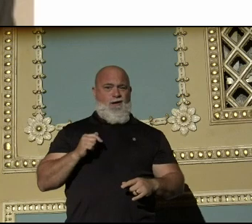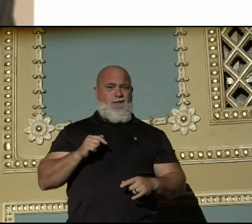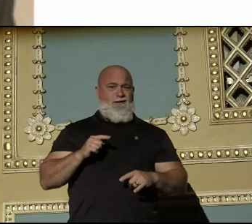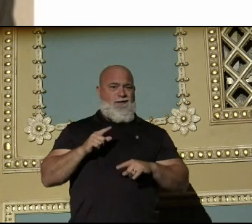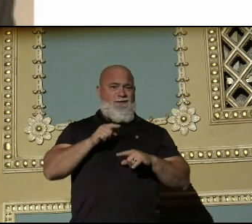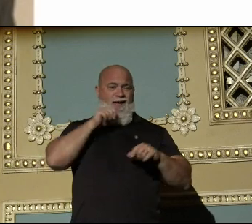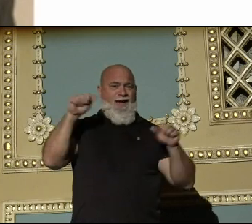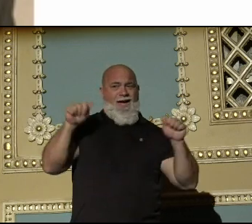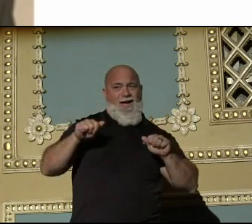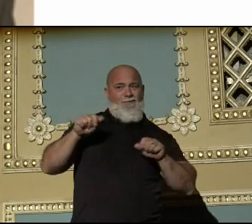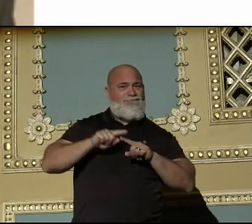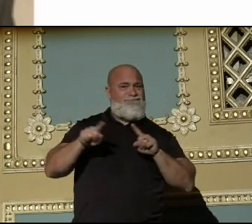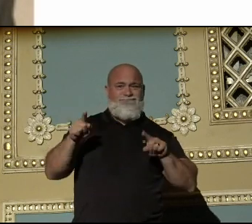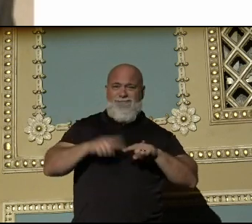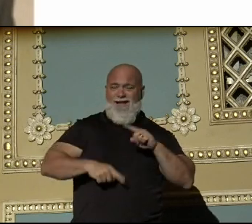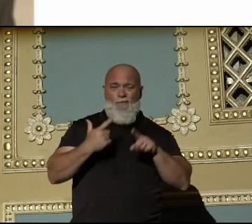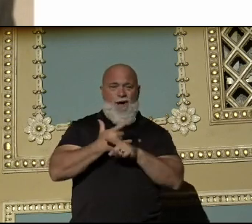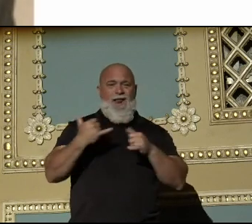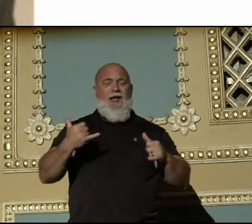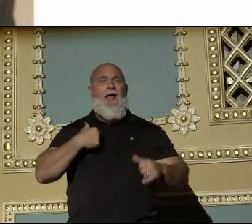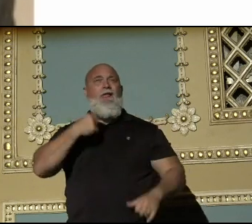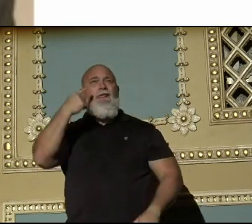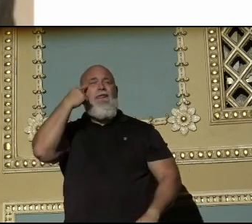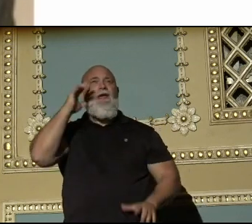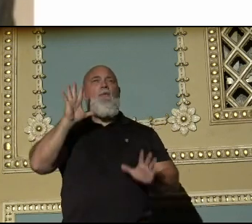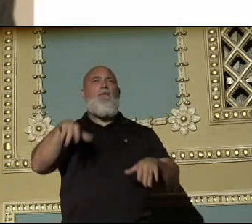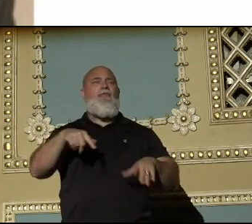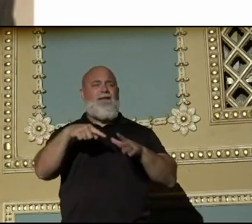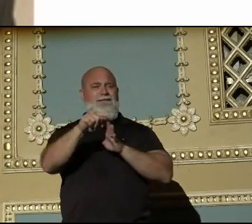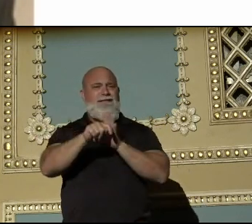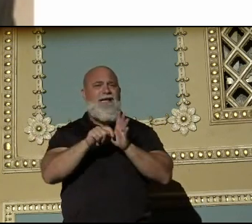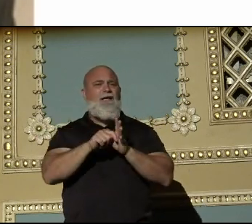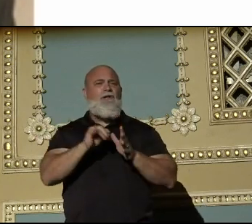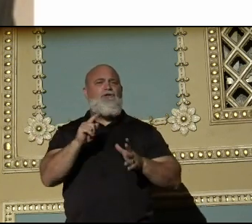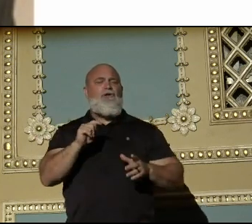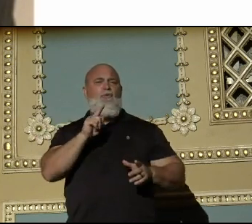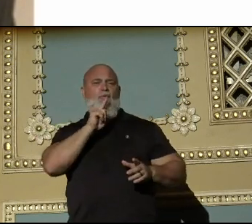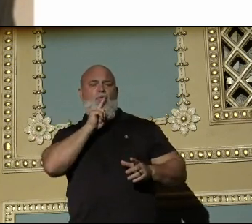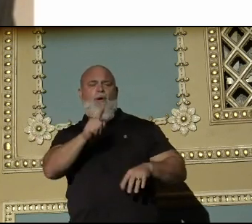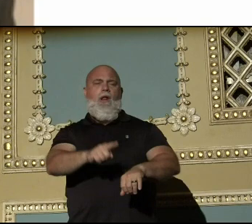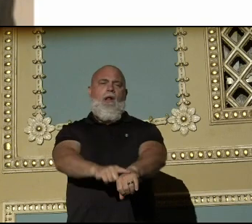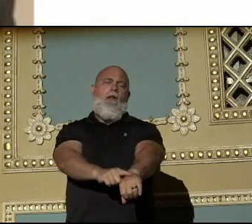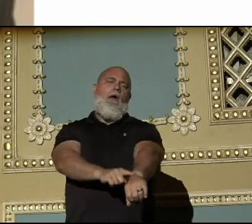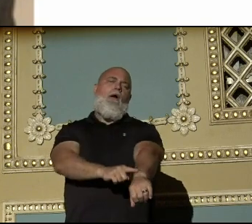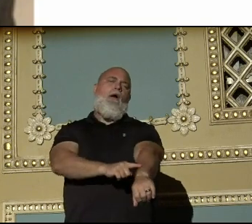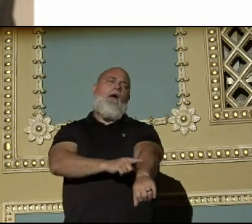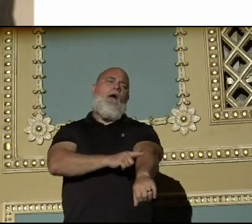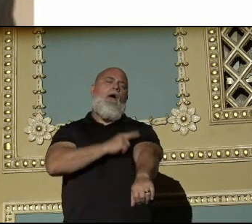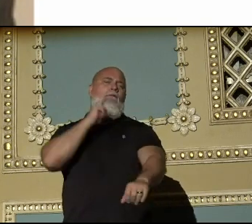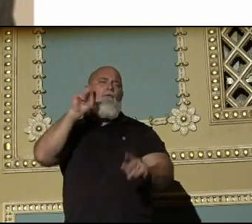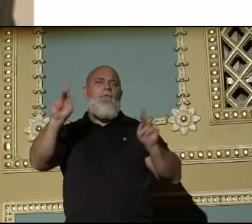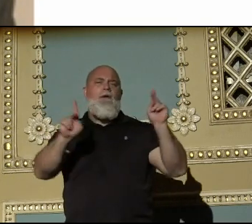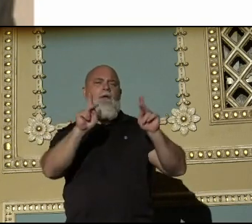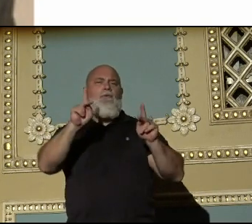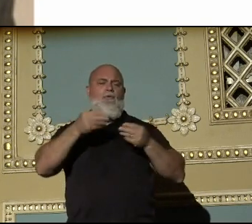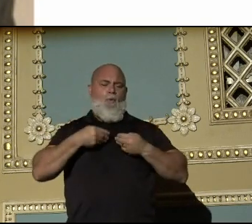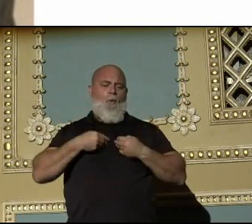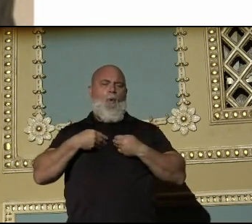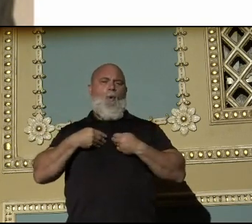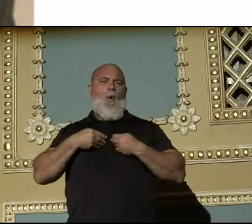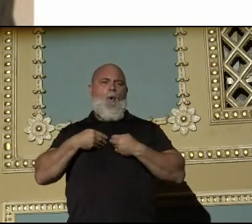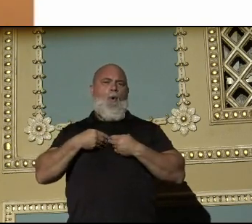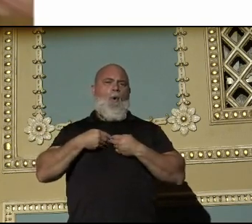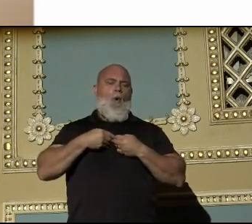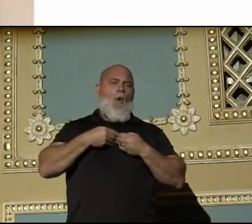that. I like to think of this time as just a really long period for people to open their hard candies before the